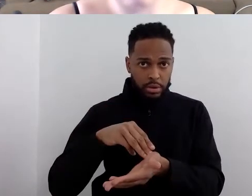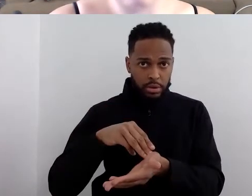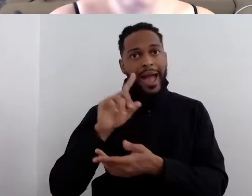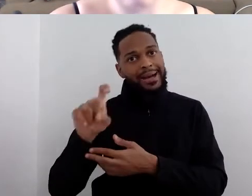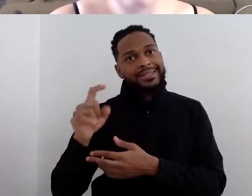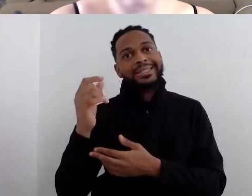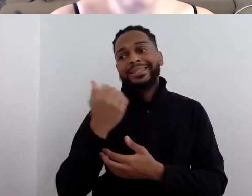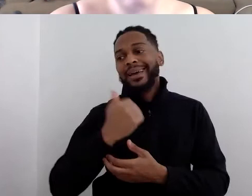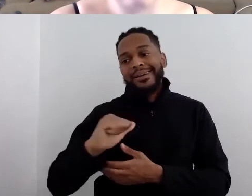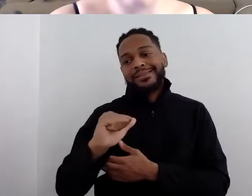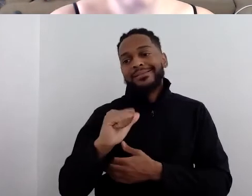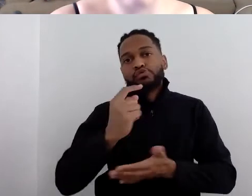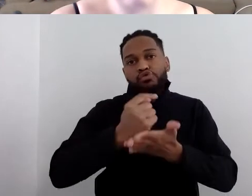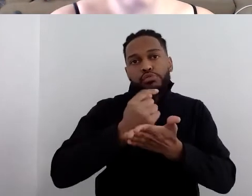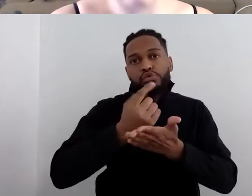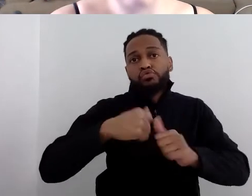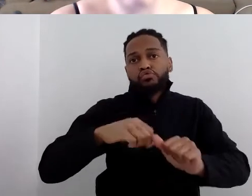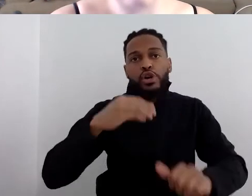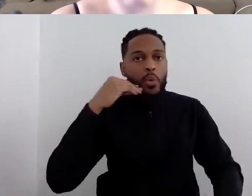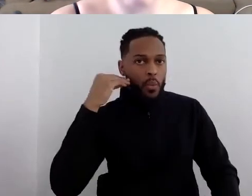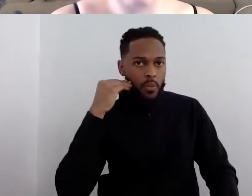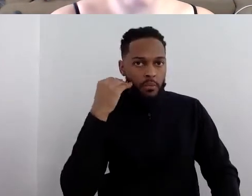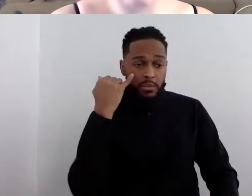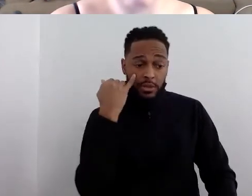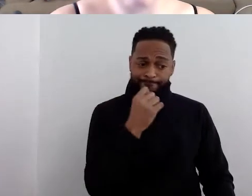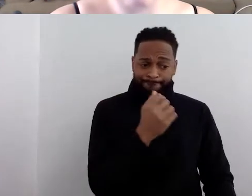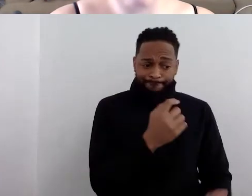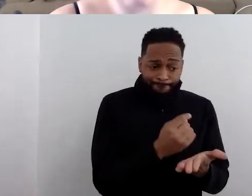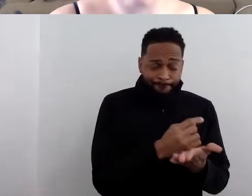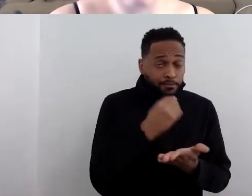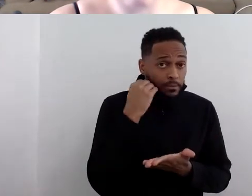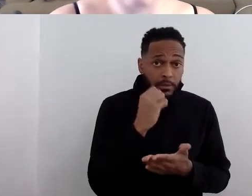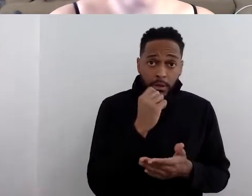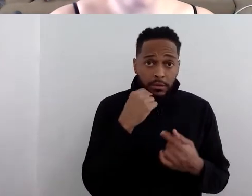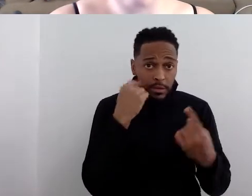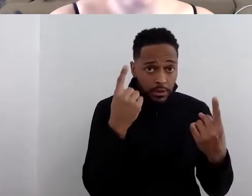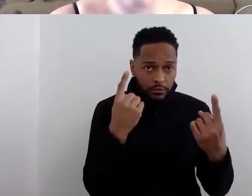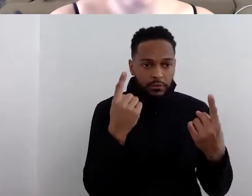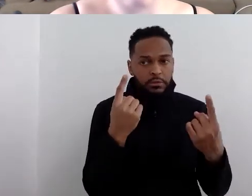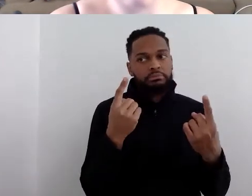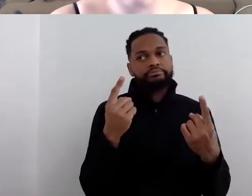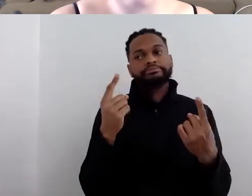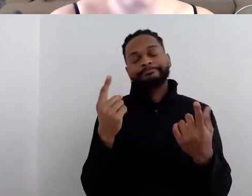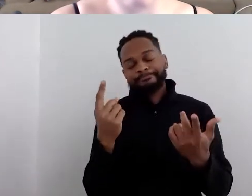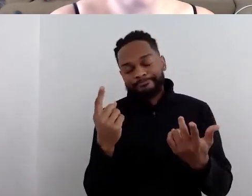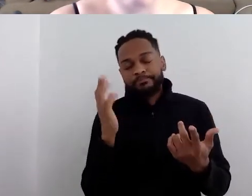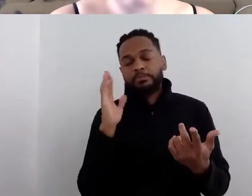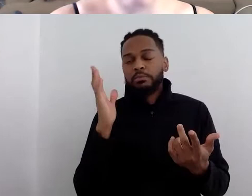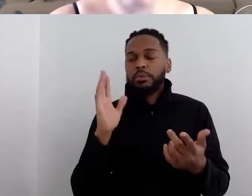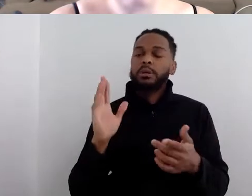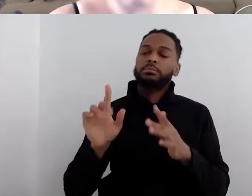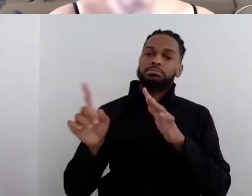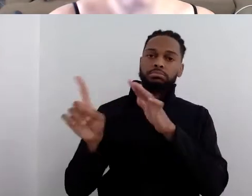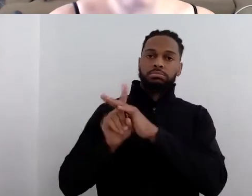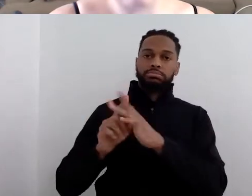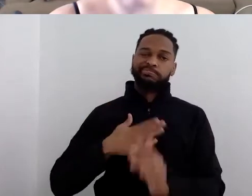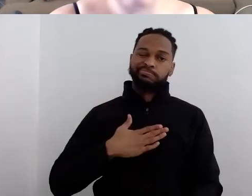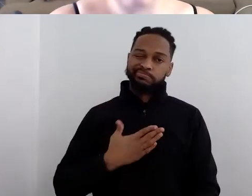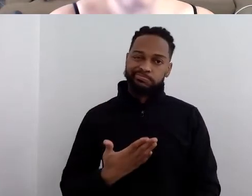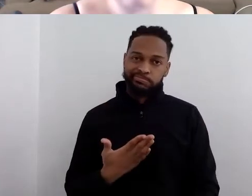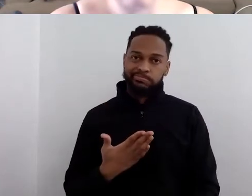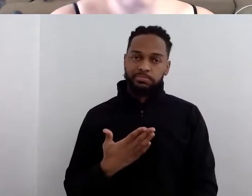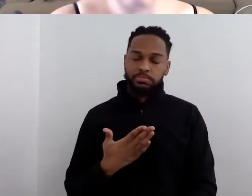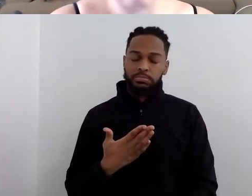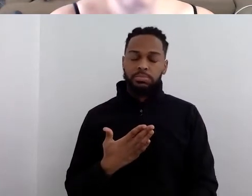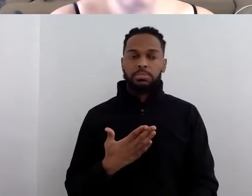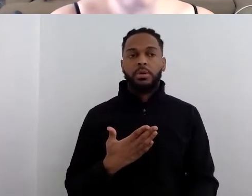help, can I come in? Or if the reason you're not sure you want to come in because you don't understand why, maybe like, I don't understand why coming in